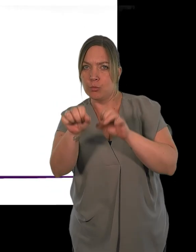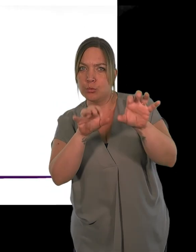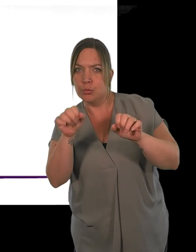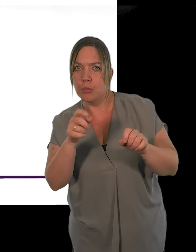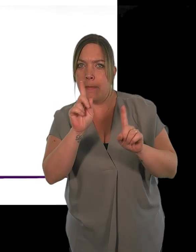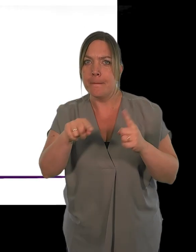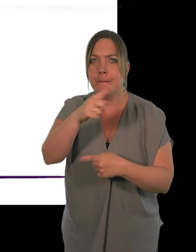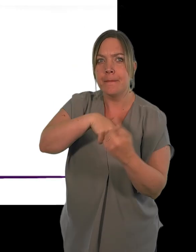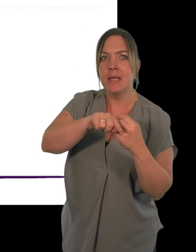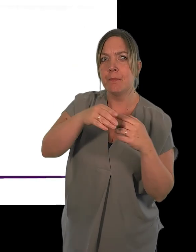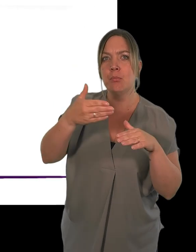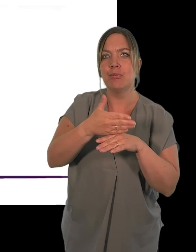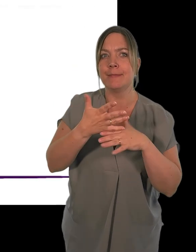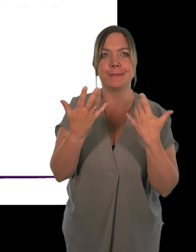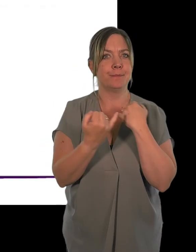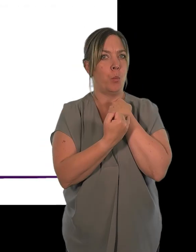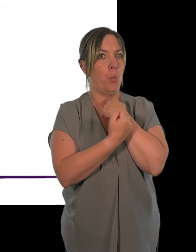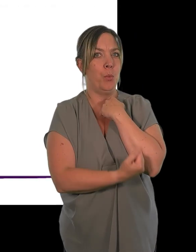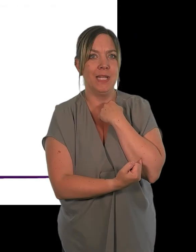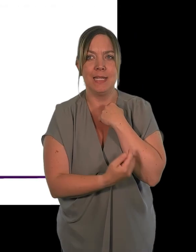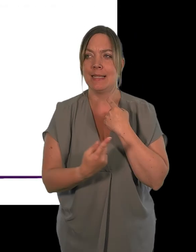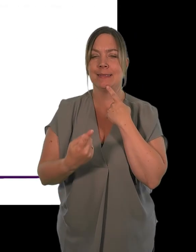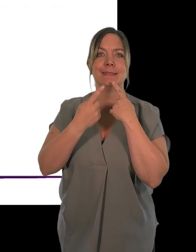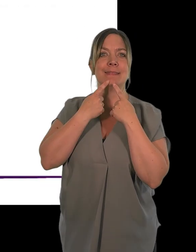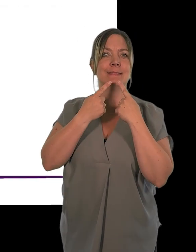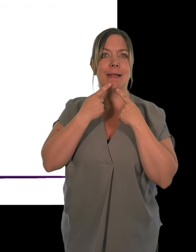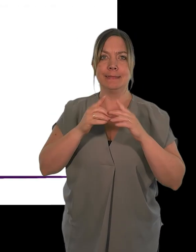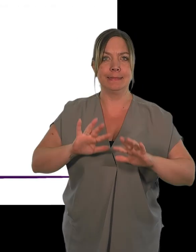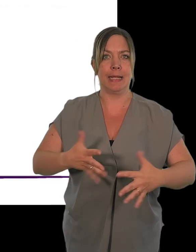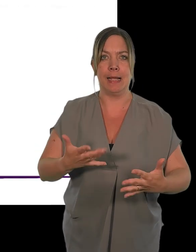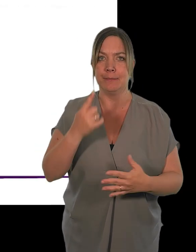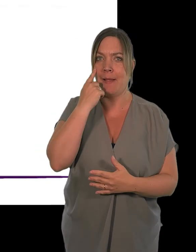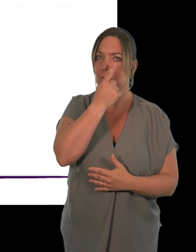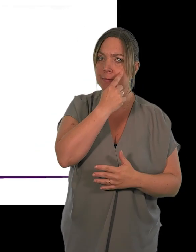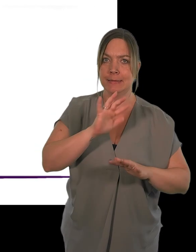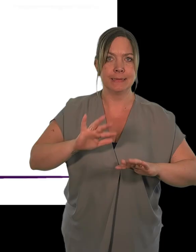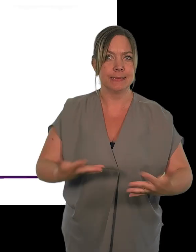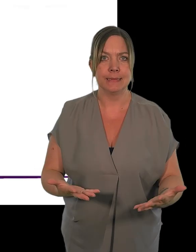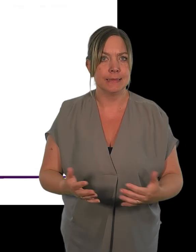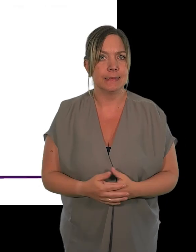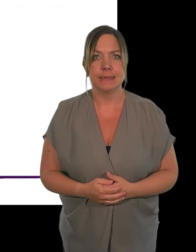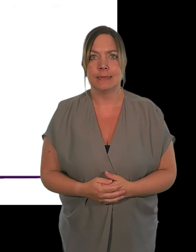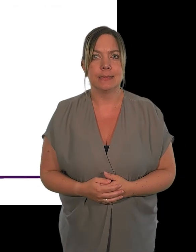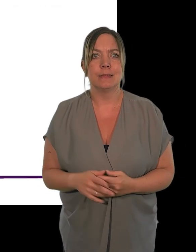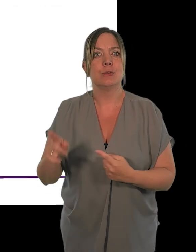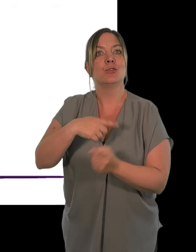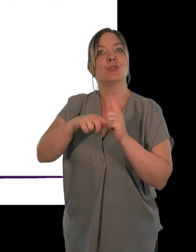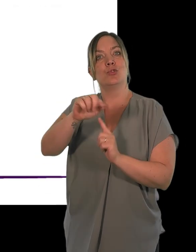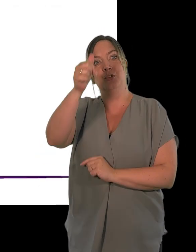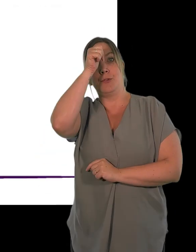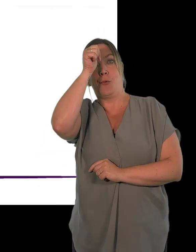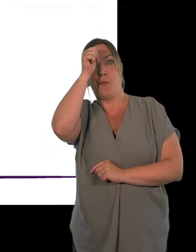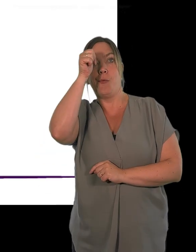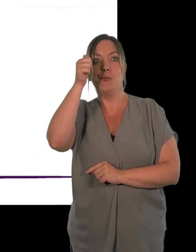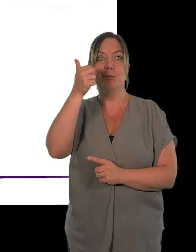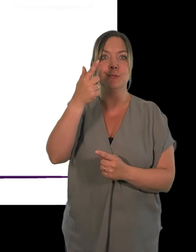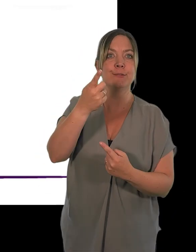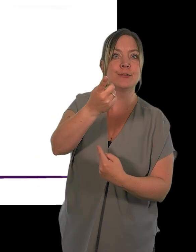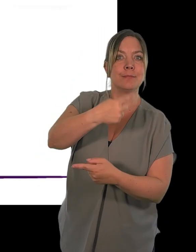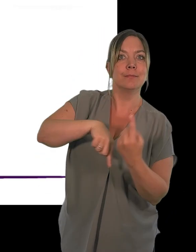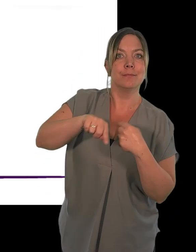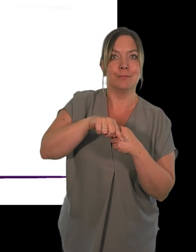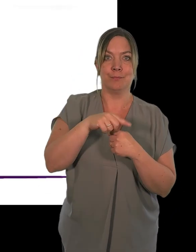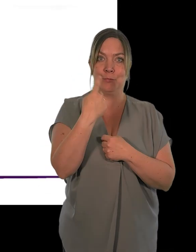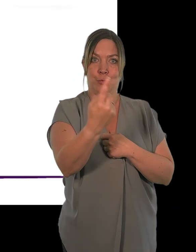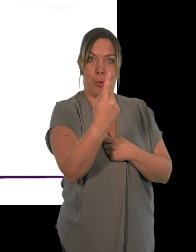have more up-to-date experience of using evidence-based practice effectively. She has asked you to help her